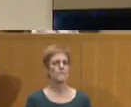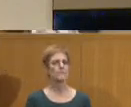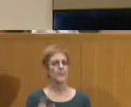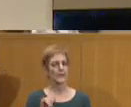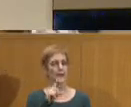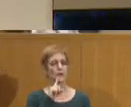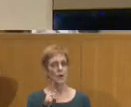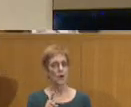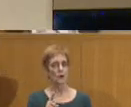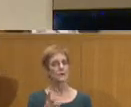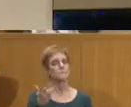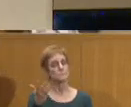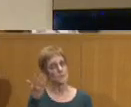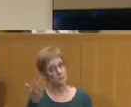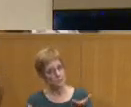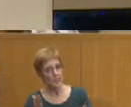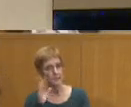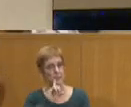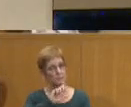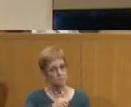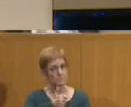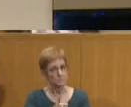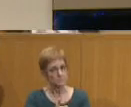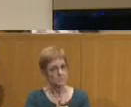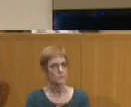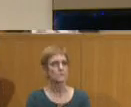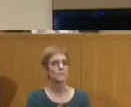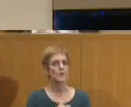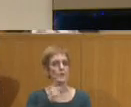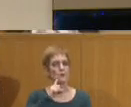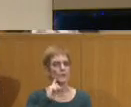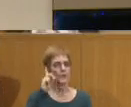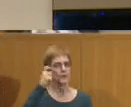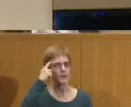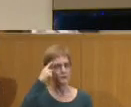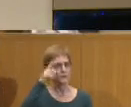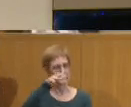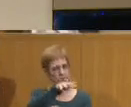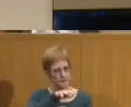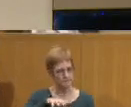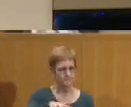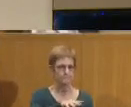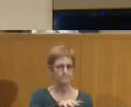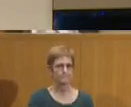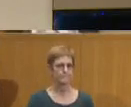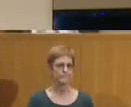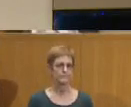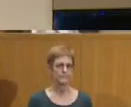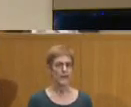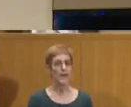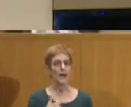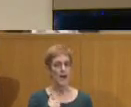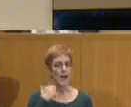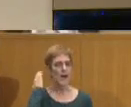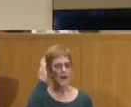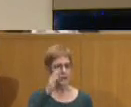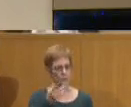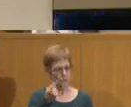nights. Yes. Okay, you got it? Okay, ready? What am I doing? I'm ready. Okay. If you would place